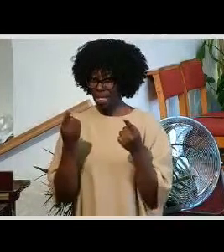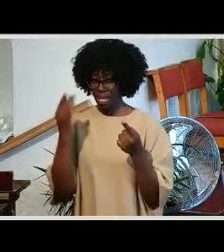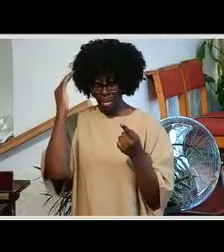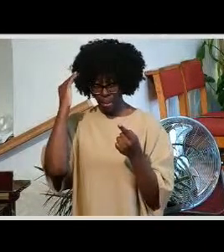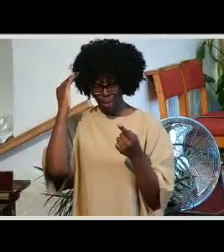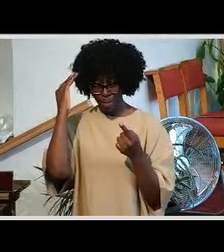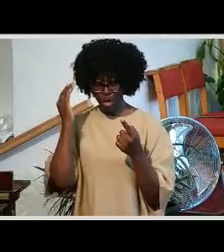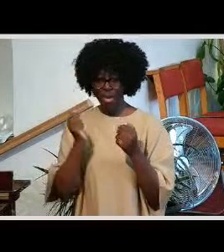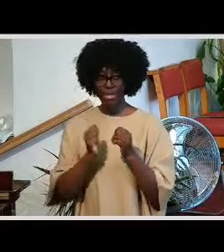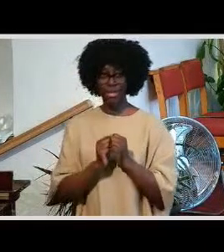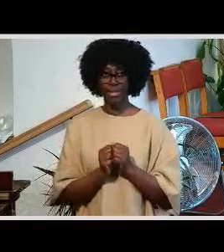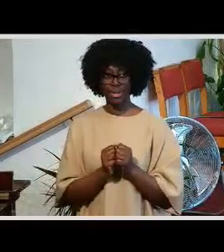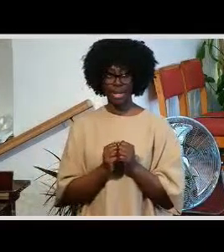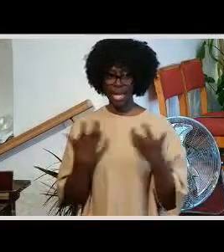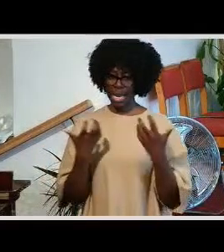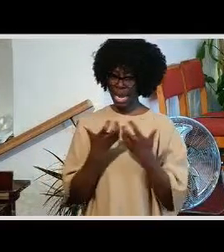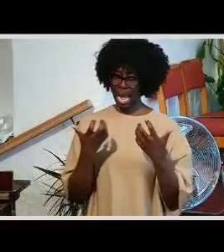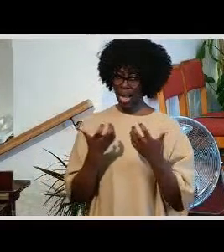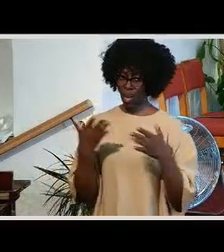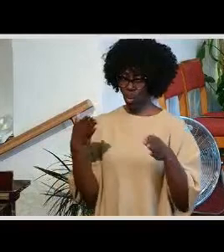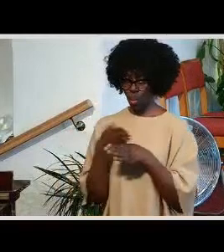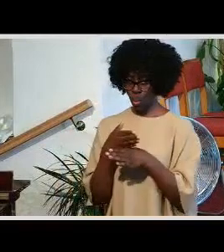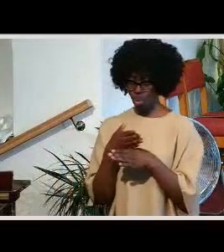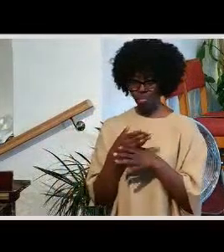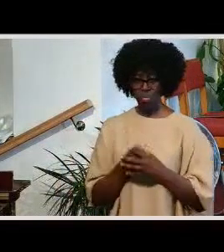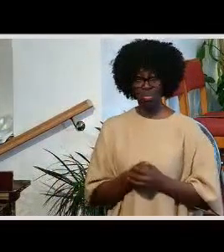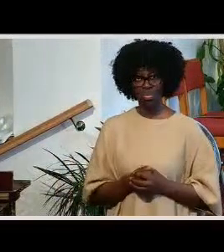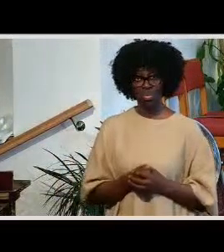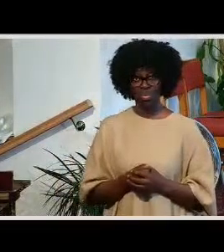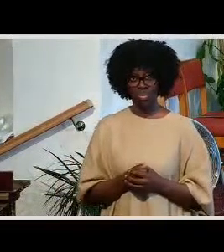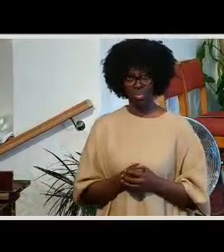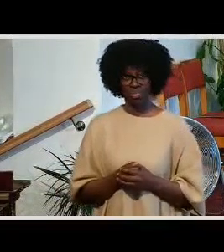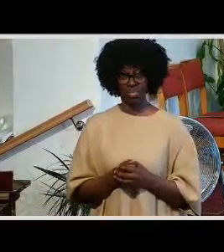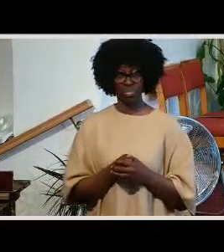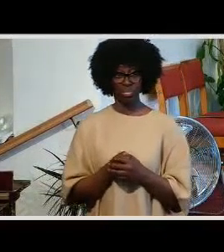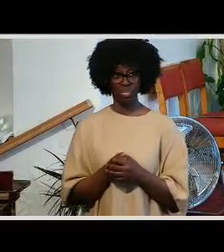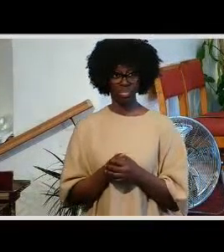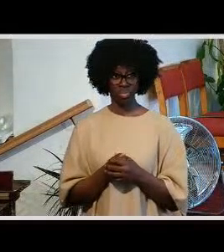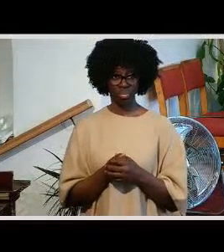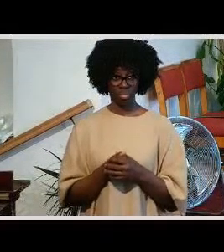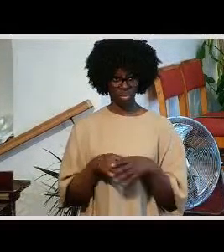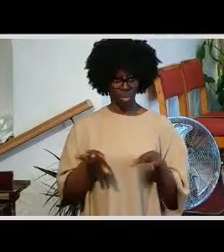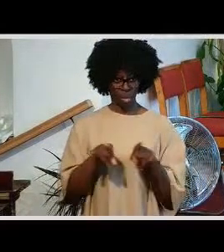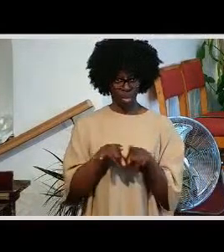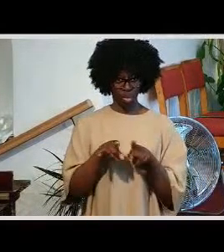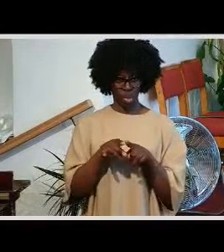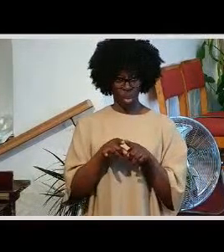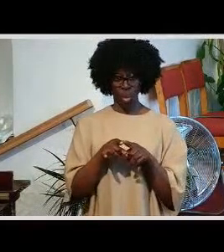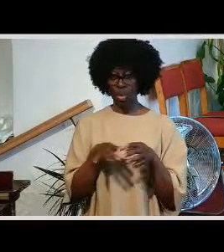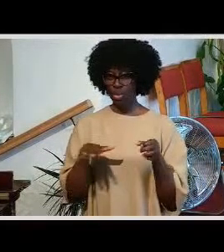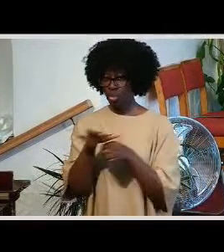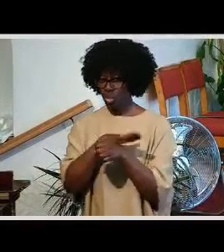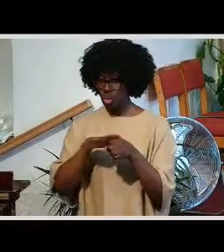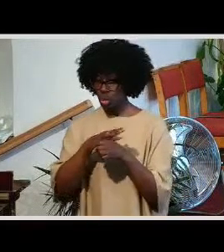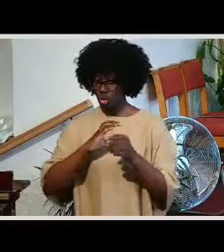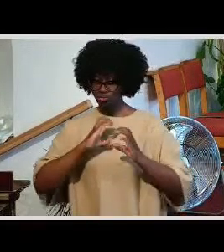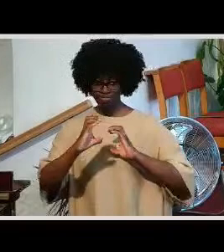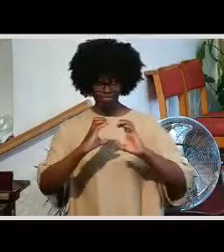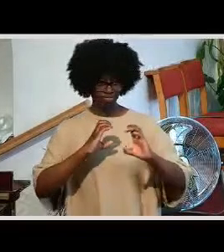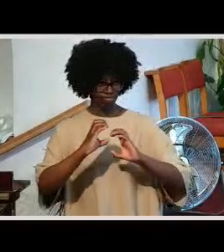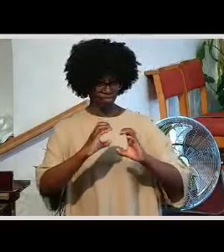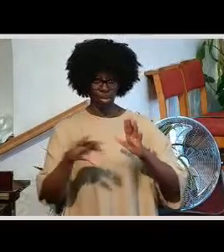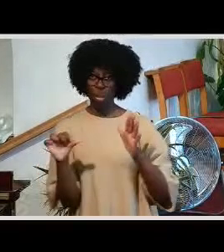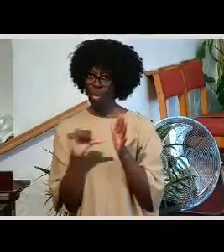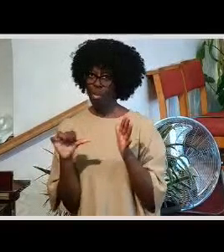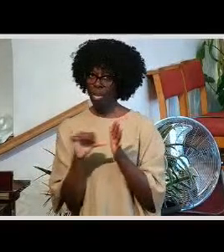in the way in which the brain operates. People with ASD often have problem with social communication and interaction and